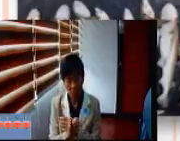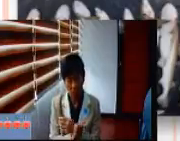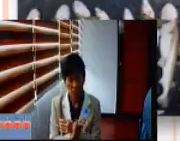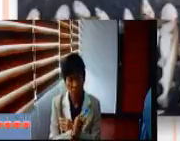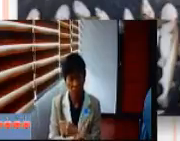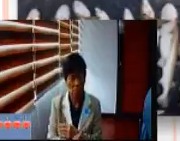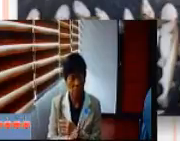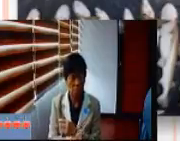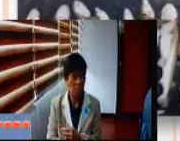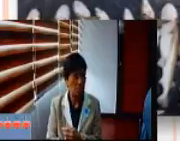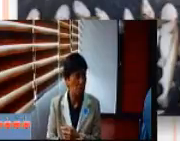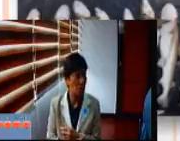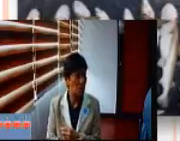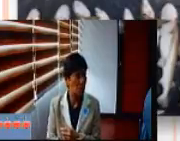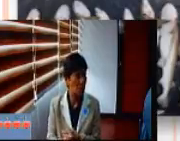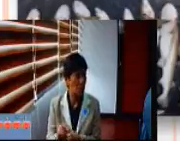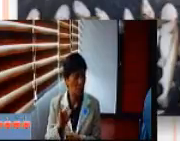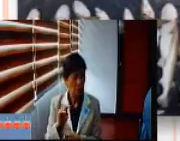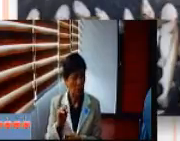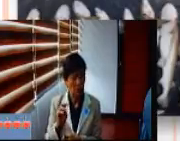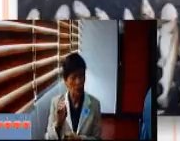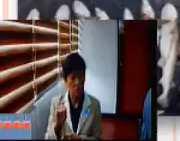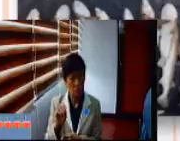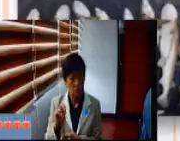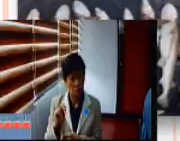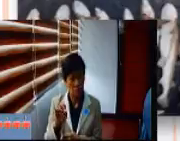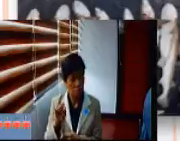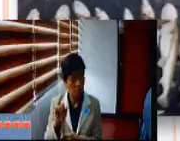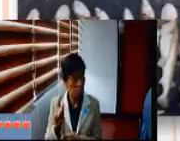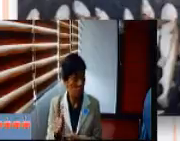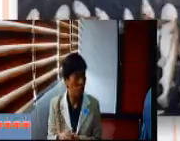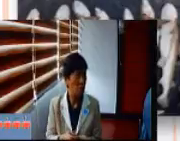already. Seagrass are heavily stressed.